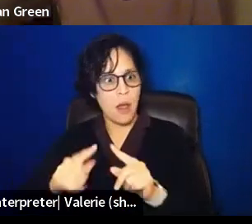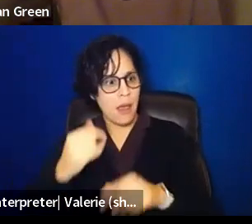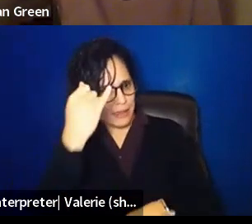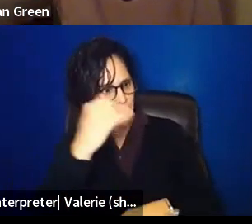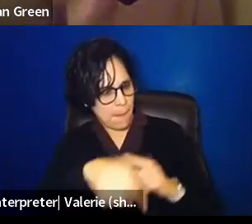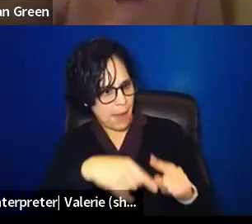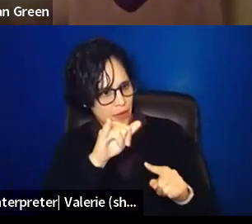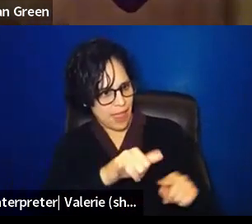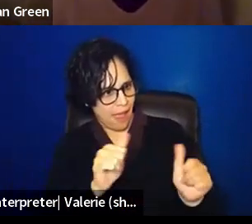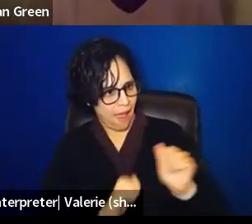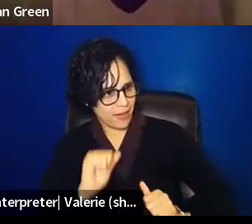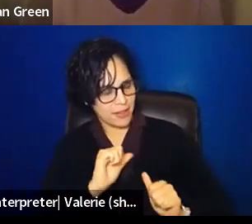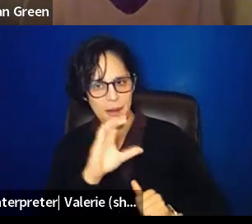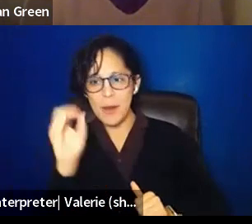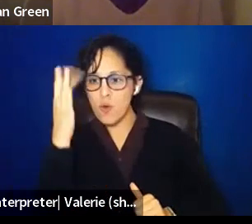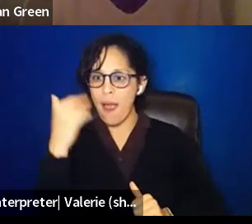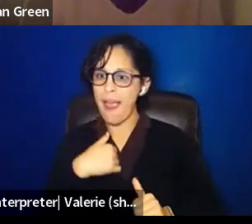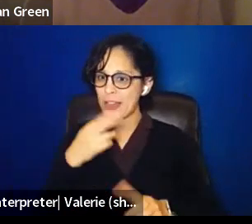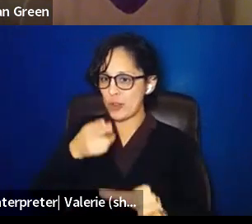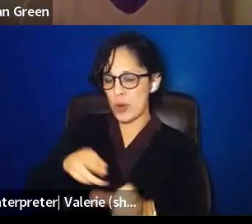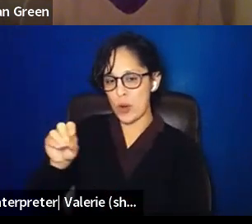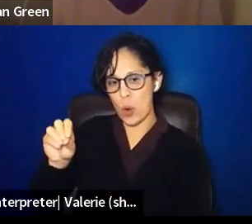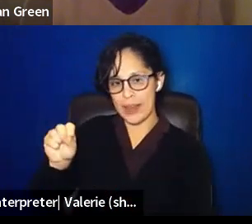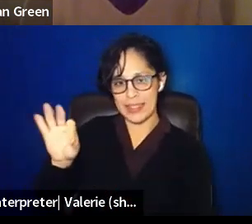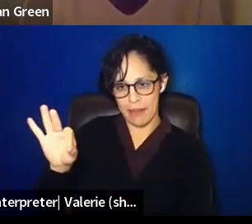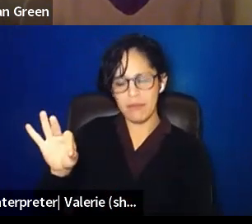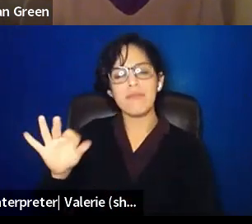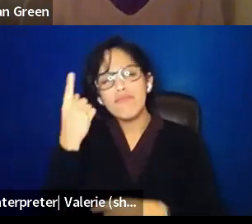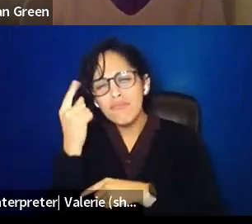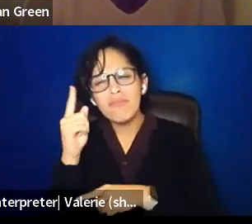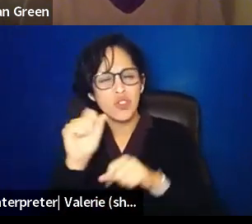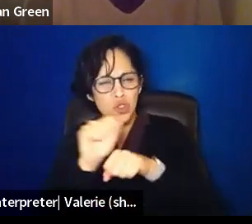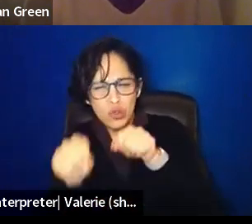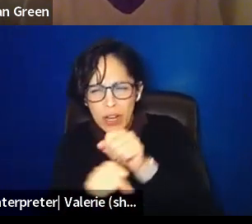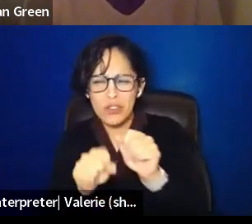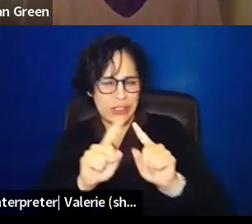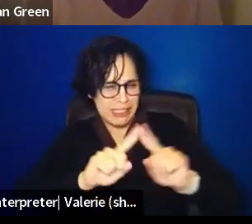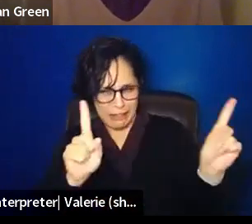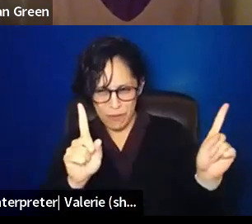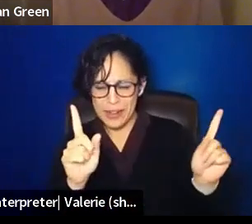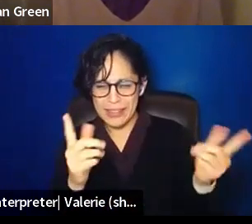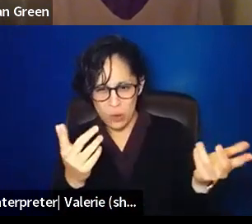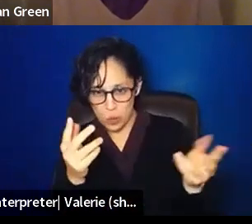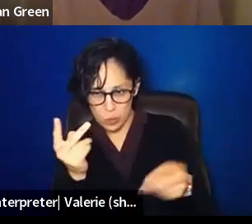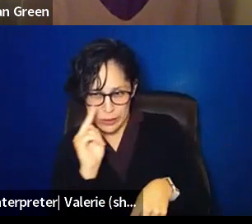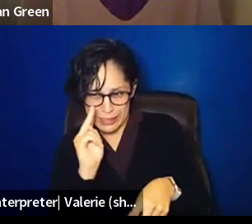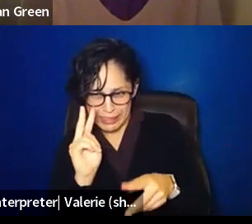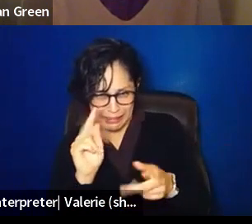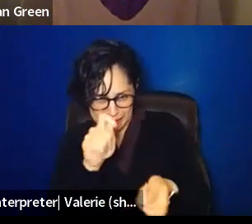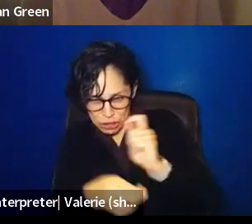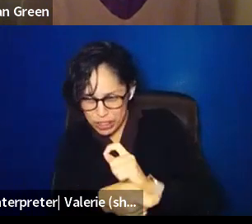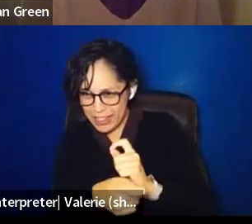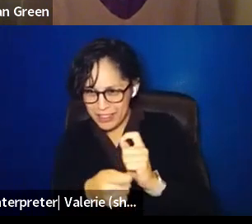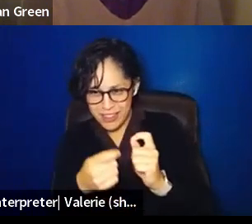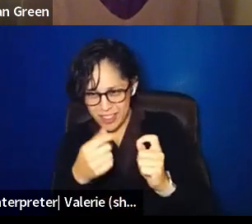huge part of why I came to OSF, although OSF acting company is a very different structure, has been, and we'll see how it shifts, of course, over the